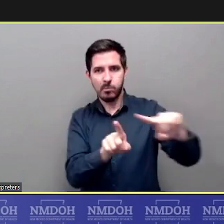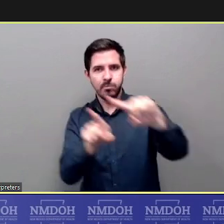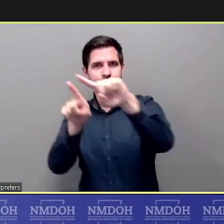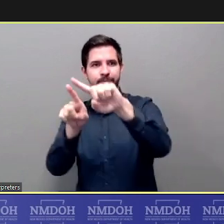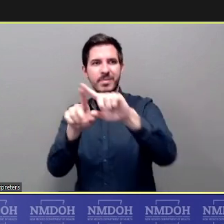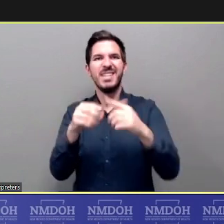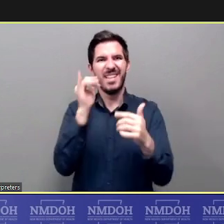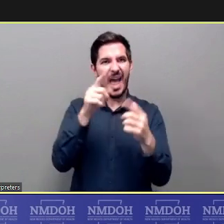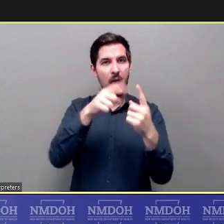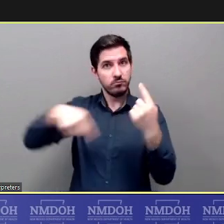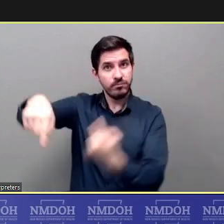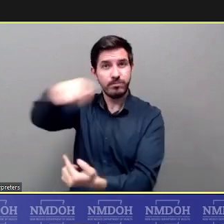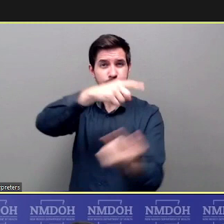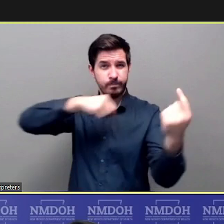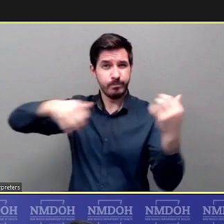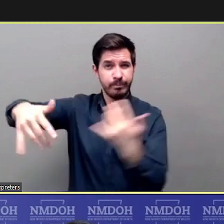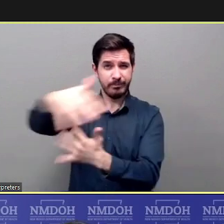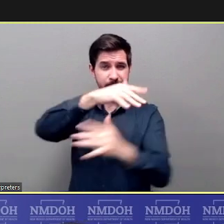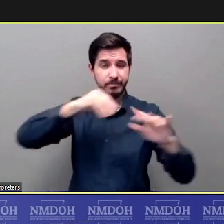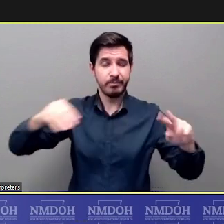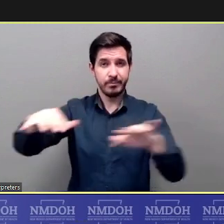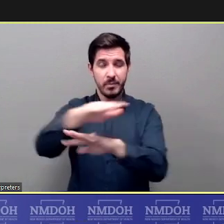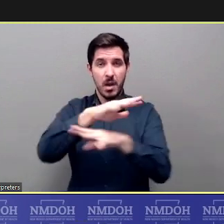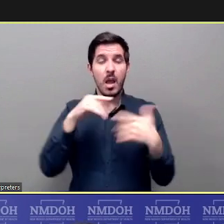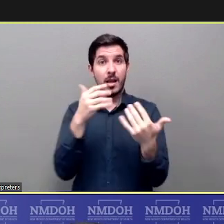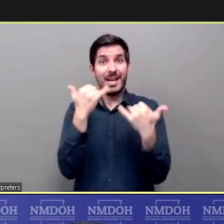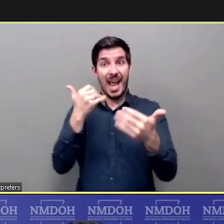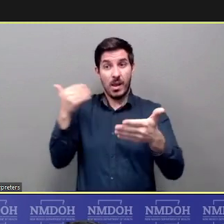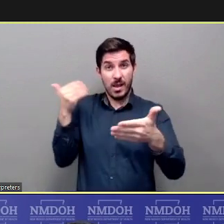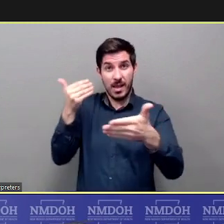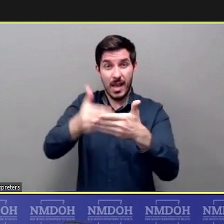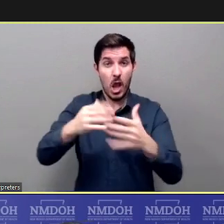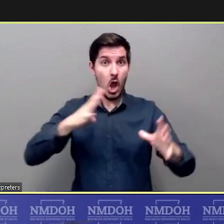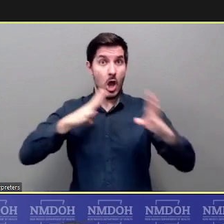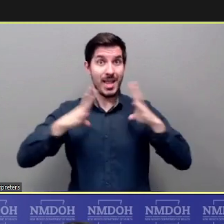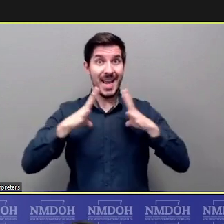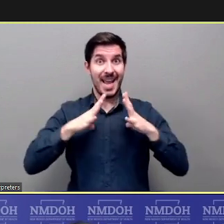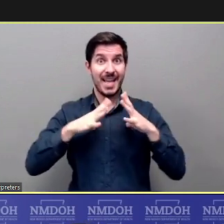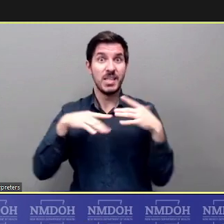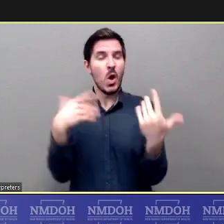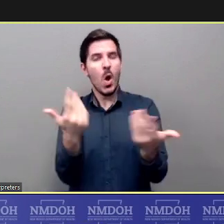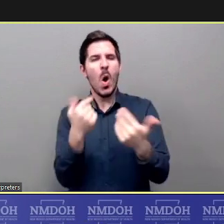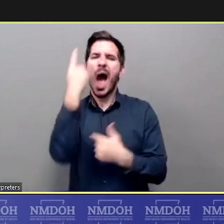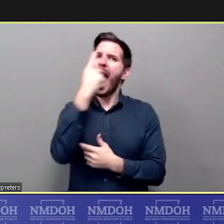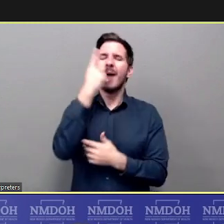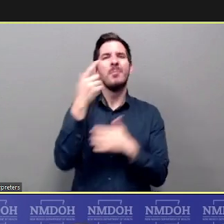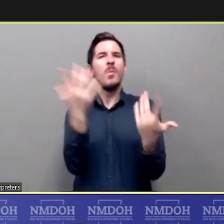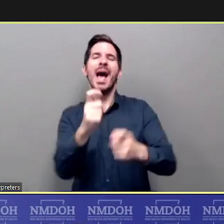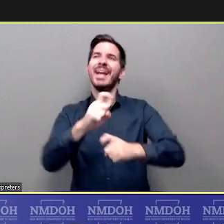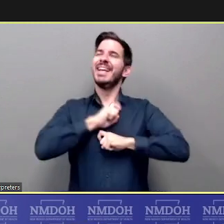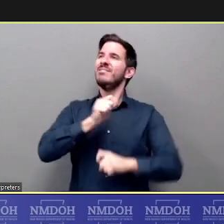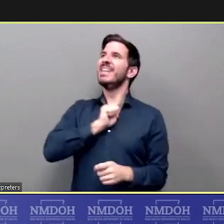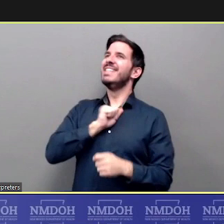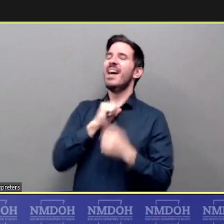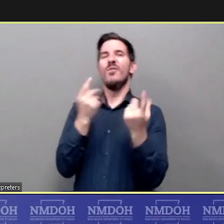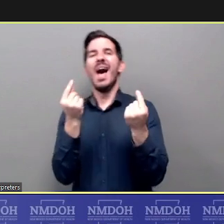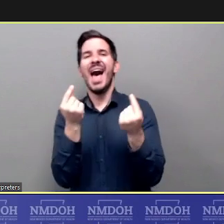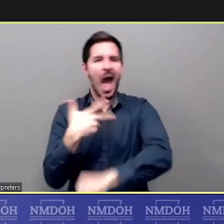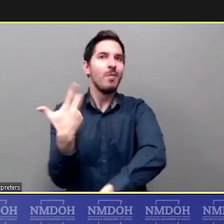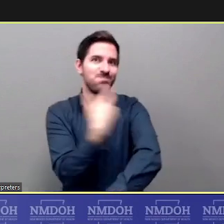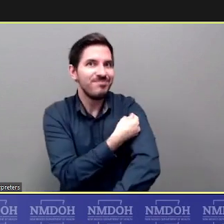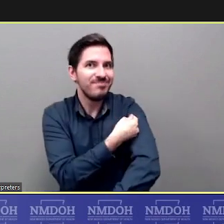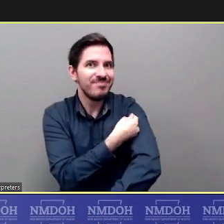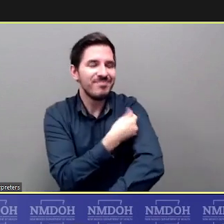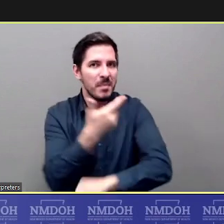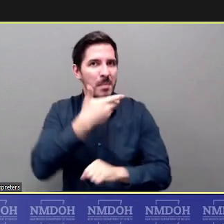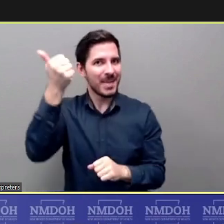circulating around. And so as we go into the holidays, I think the best gift you can give yourself is get vaccinated, take care